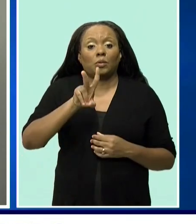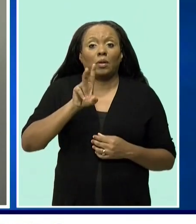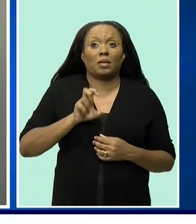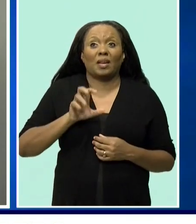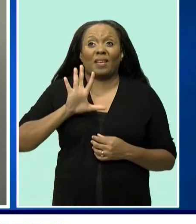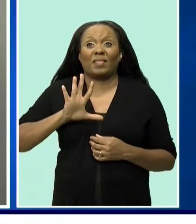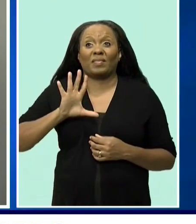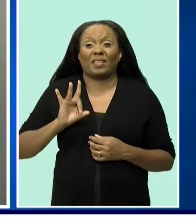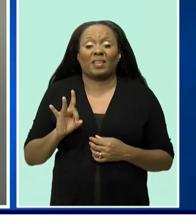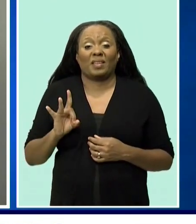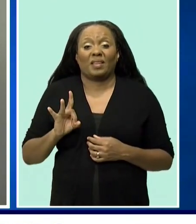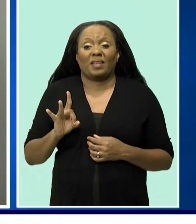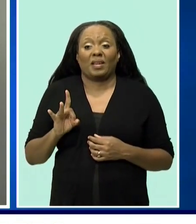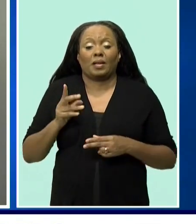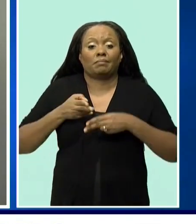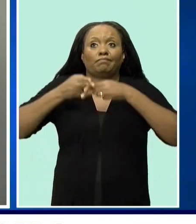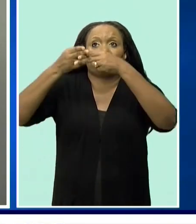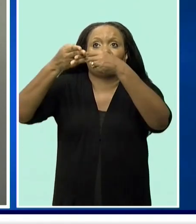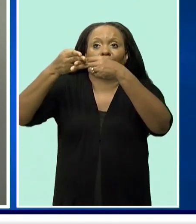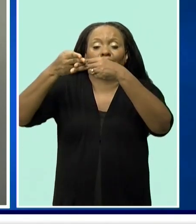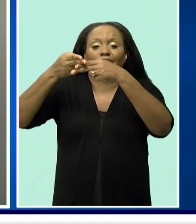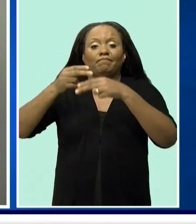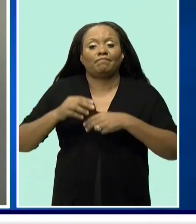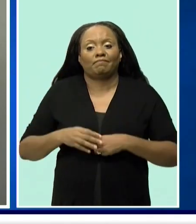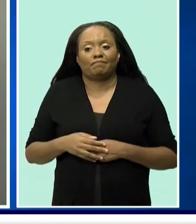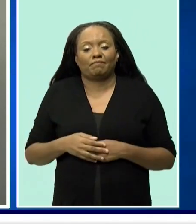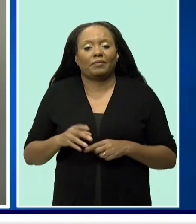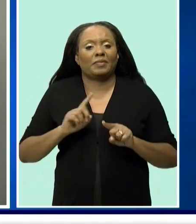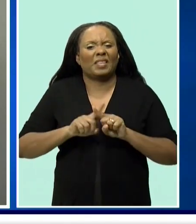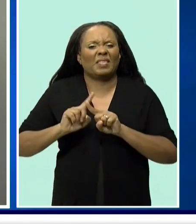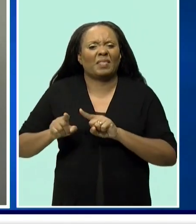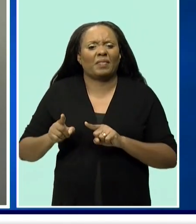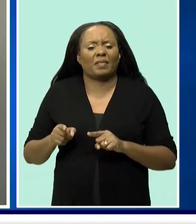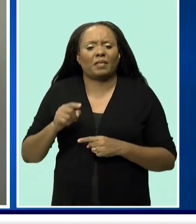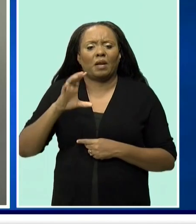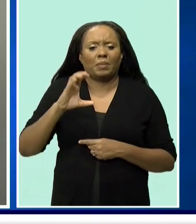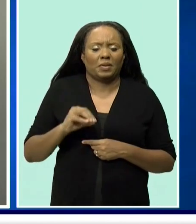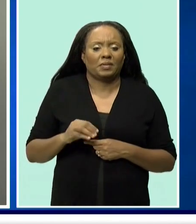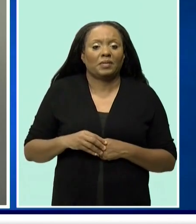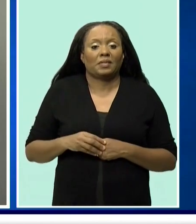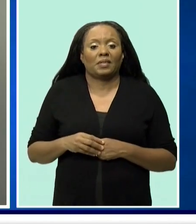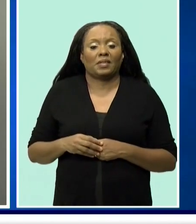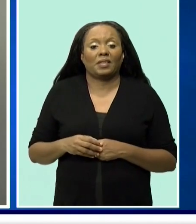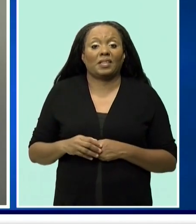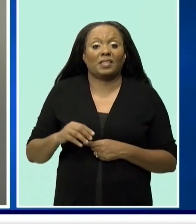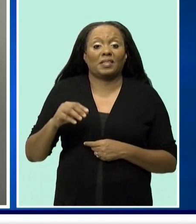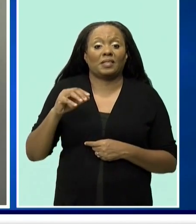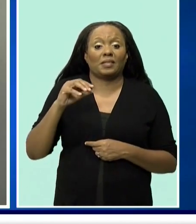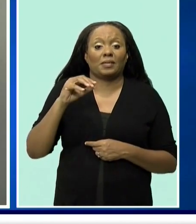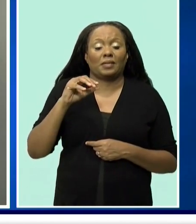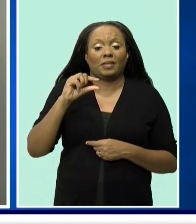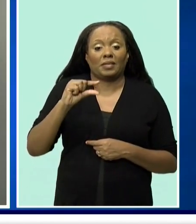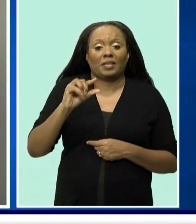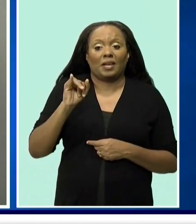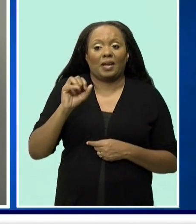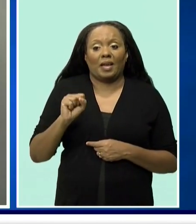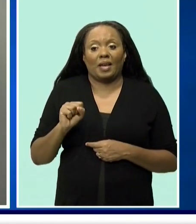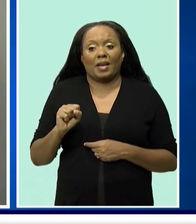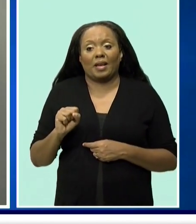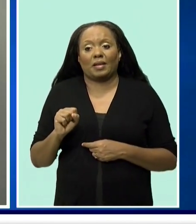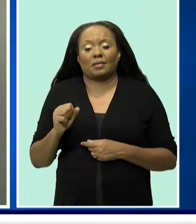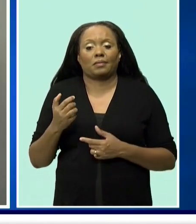258 submissions, GIS was up there alongside